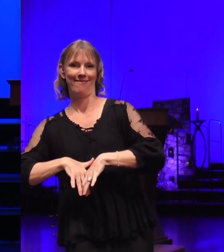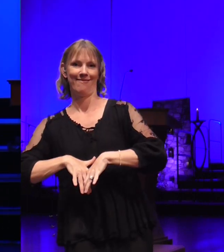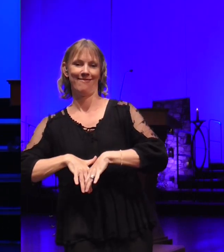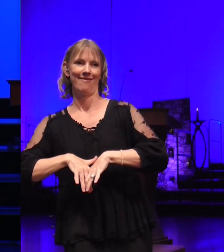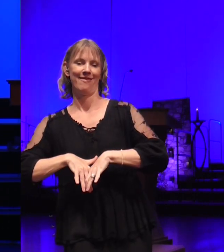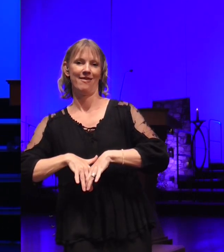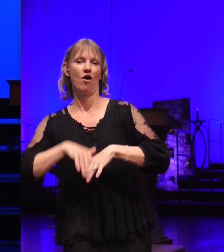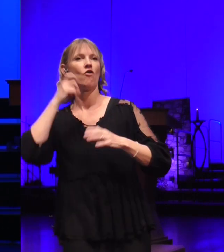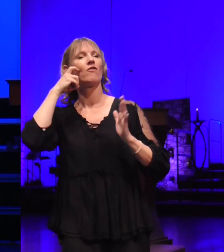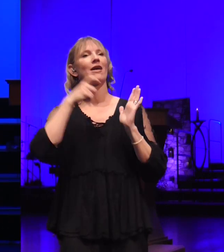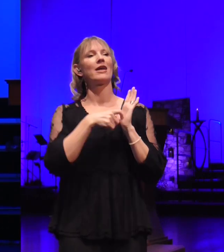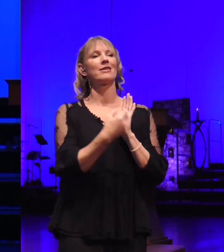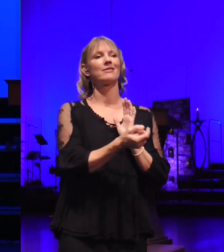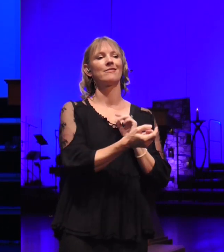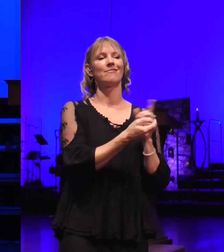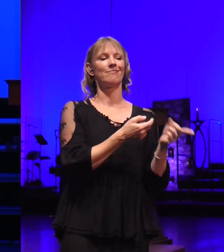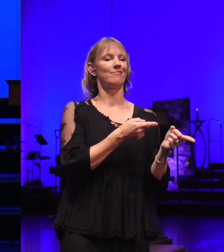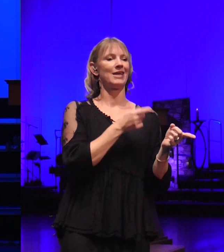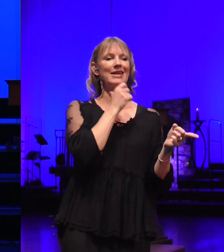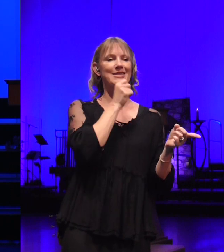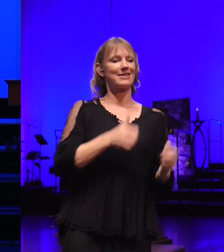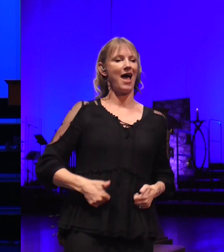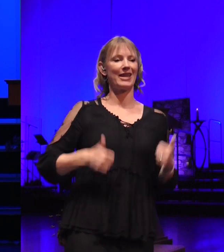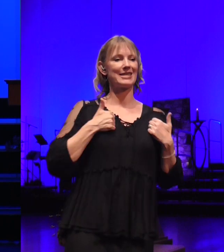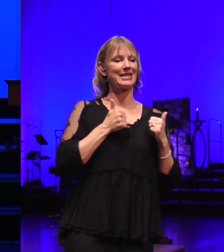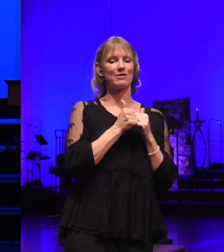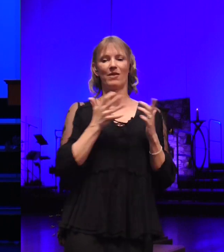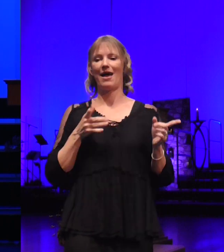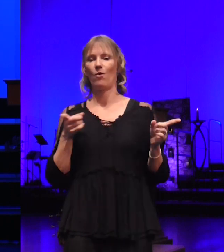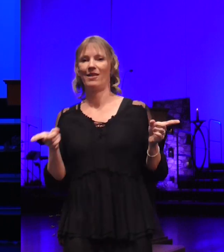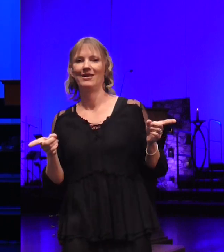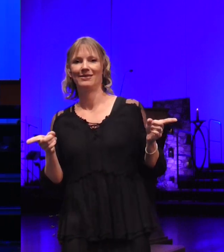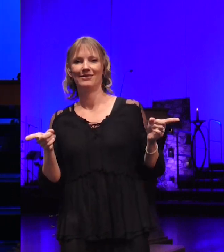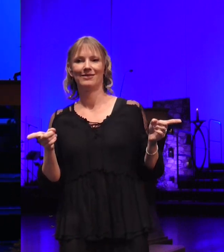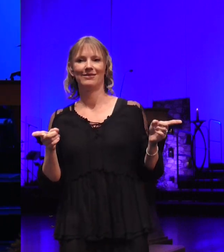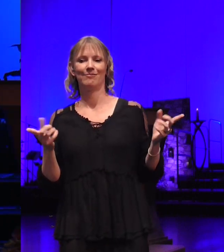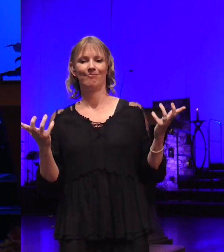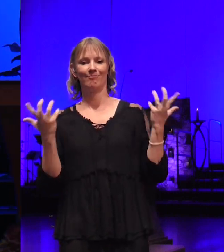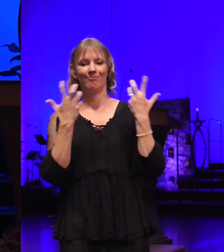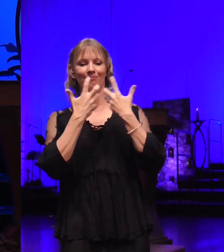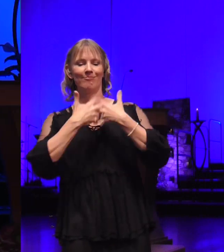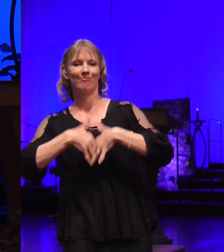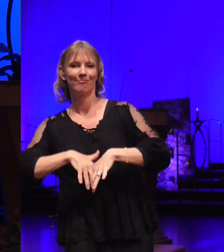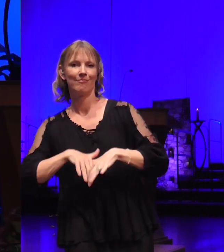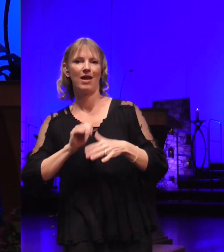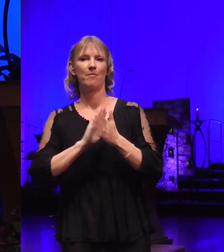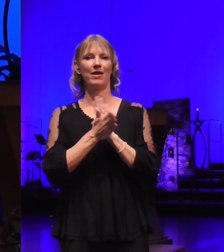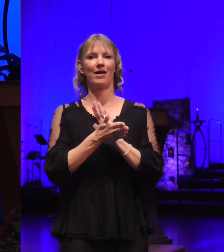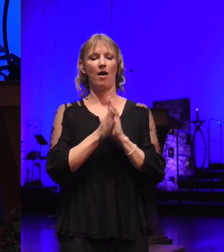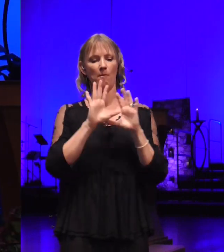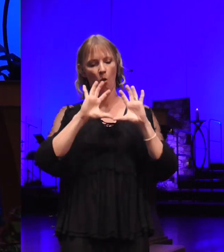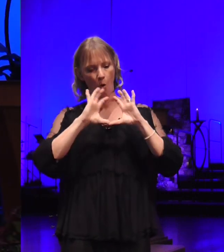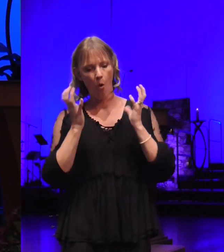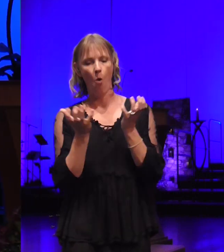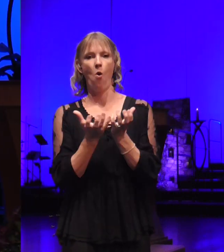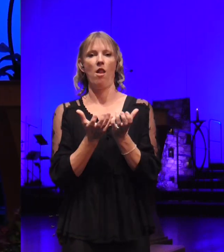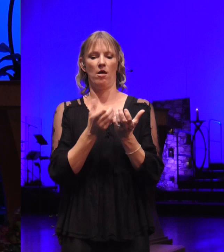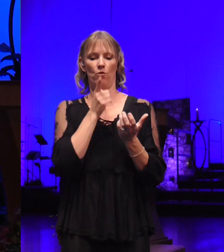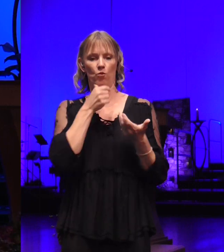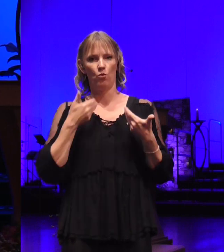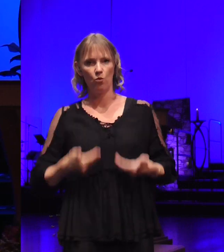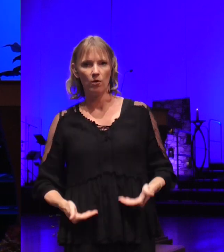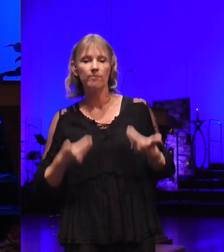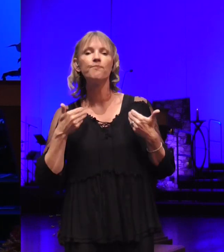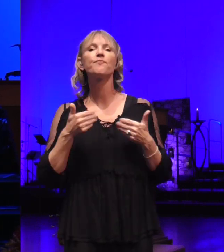perhaps doesn't exist without the other, but they are made whole in who you are. Jesus